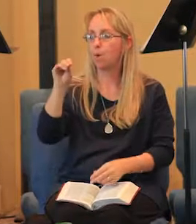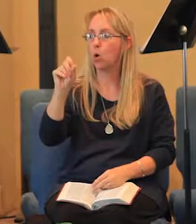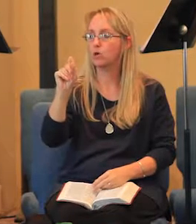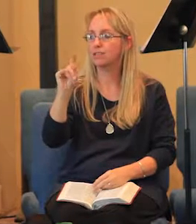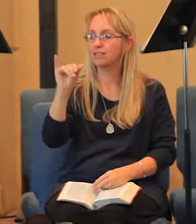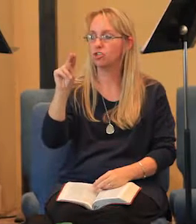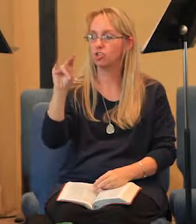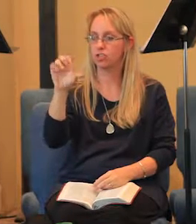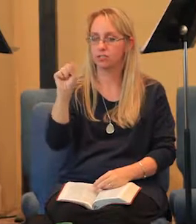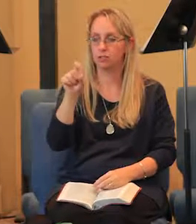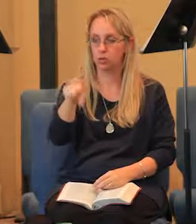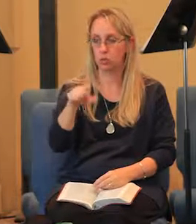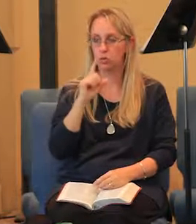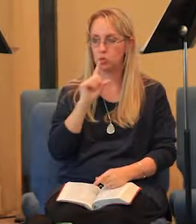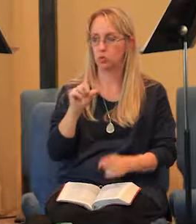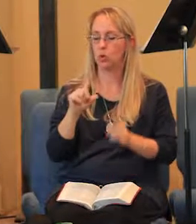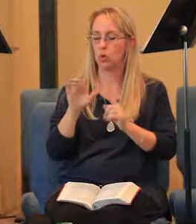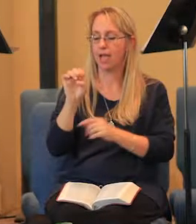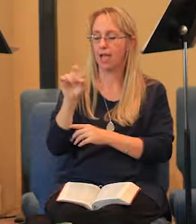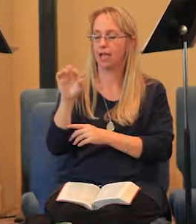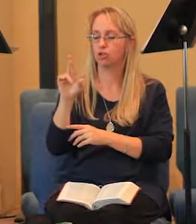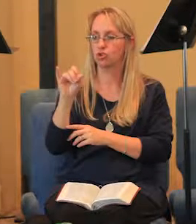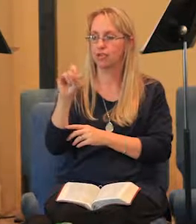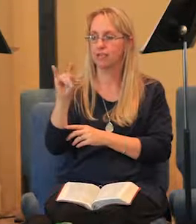to exercise your faith.